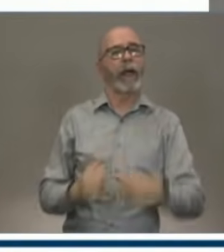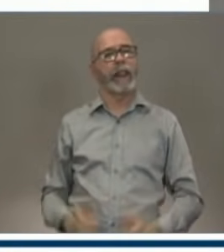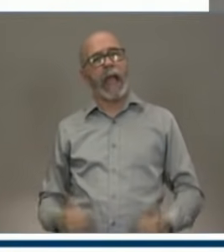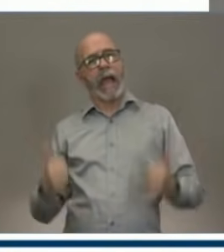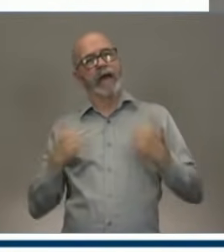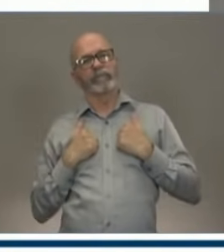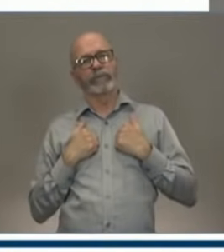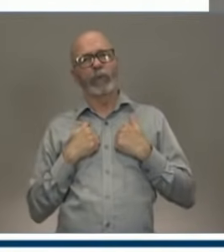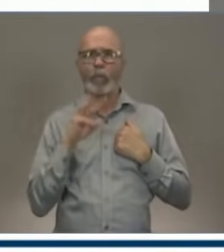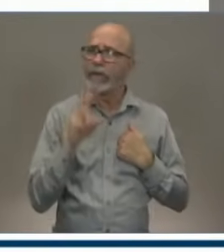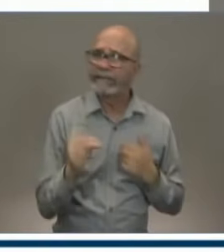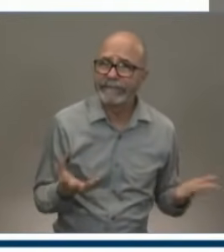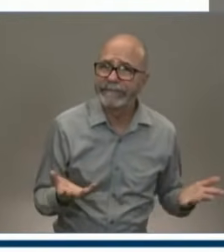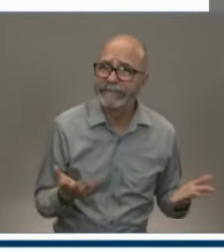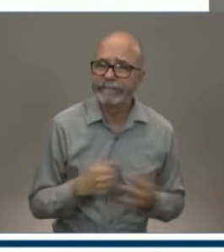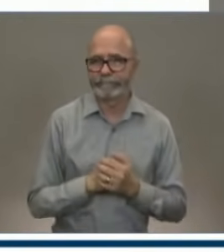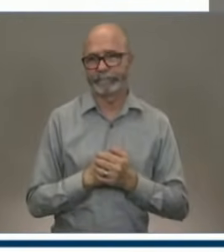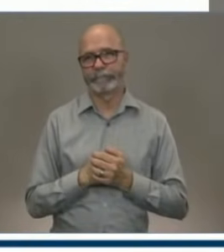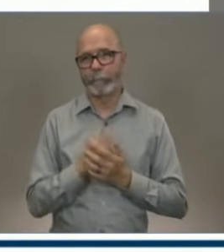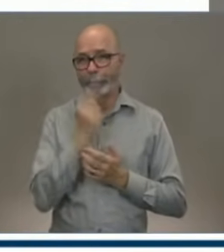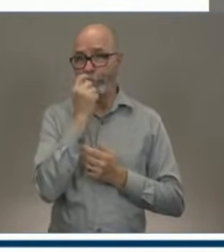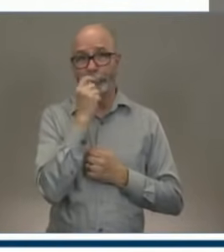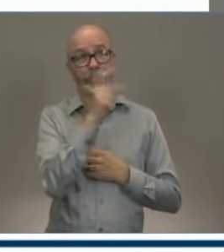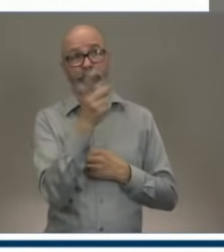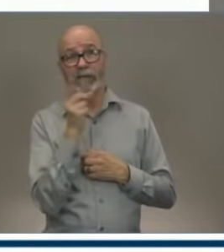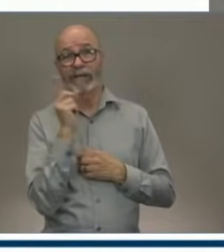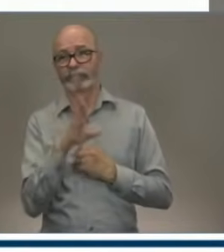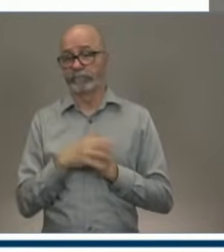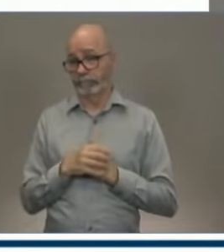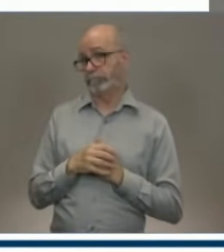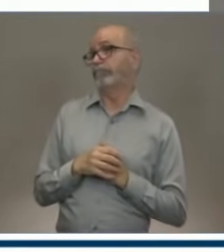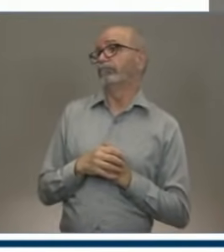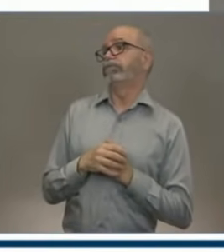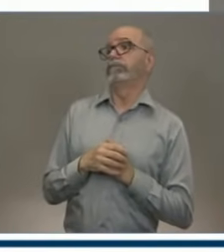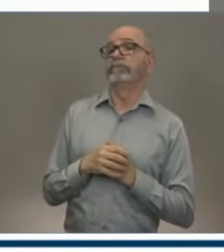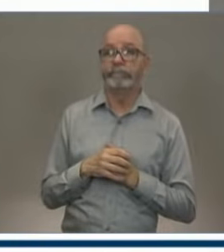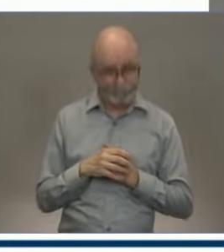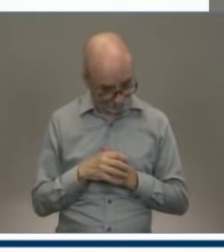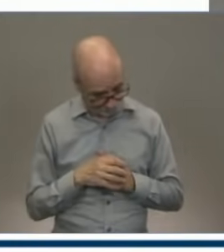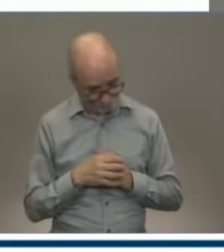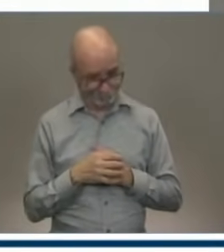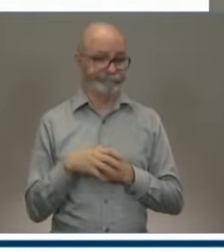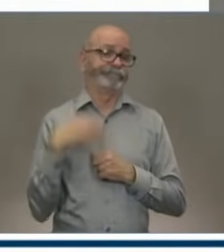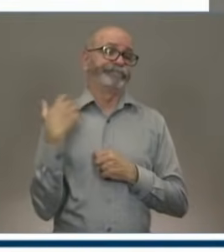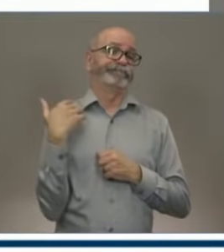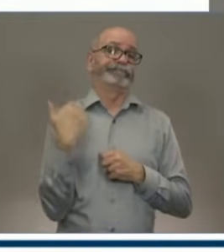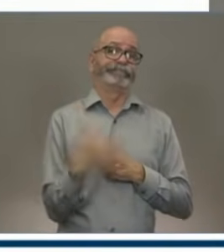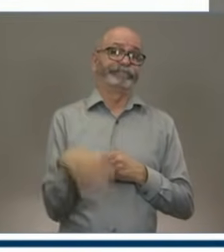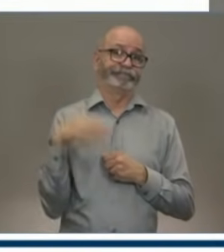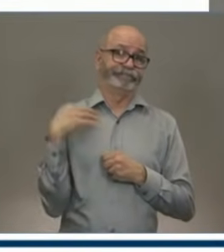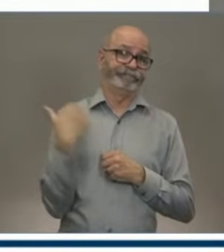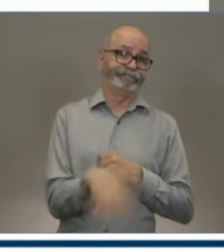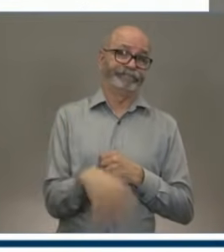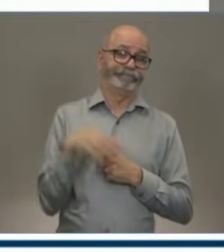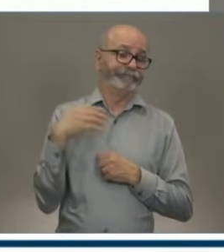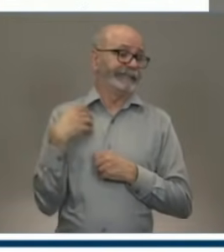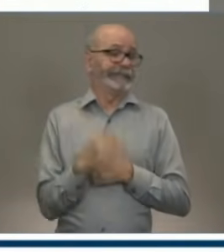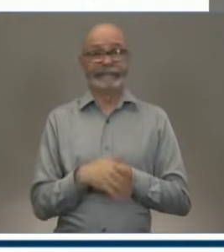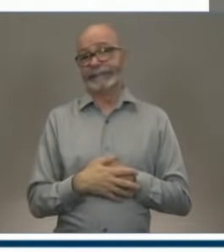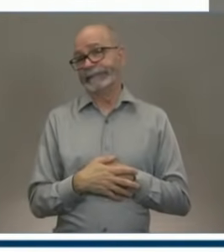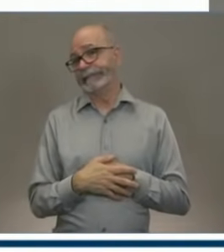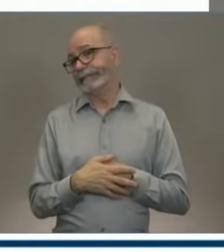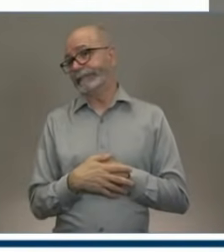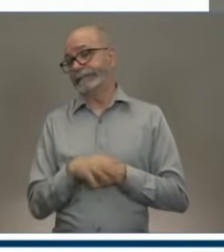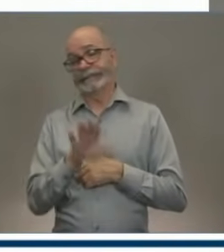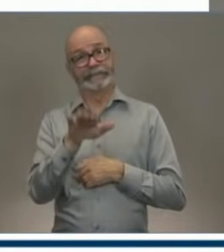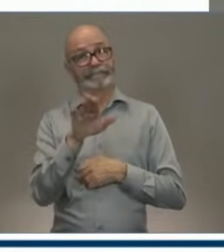public health people like myself, experts on the virus, I think we're all pretty on the same page that most